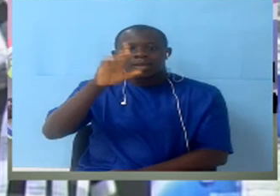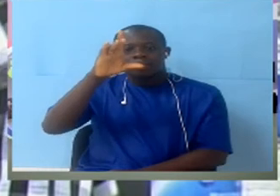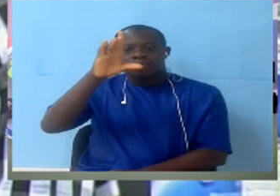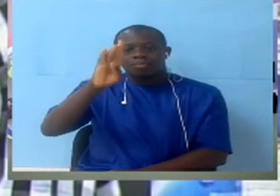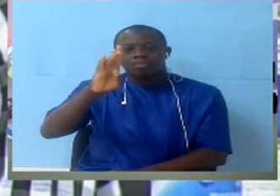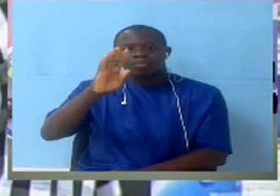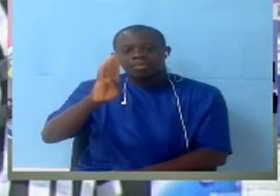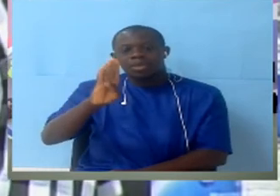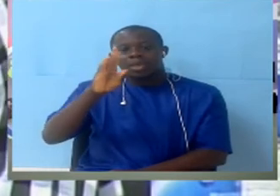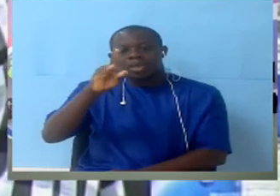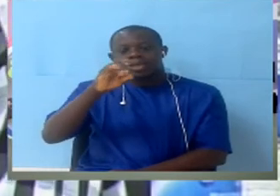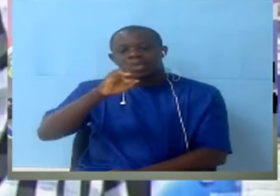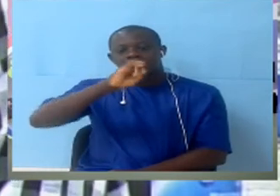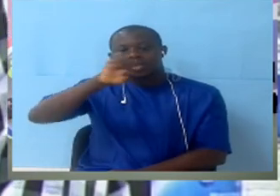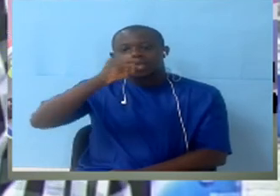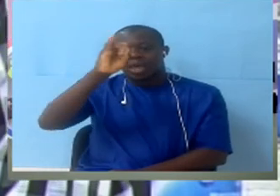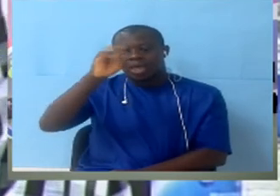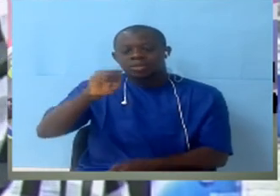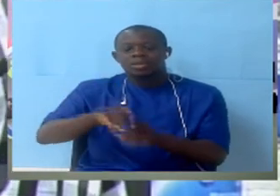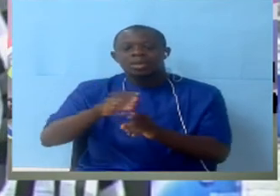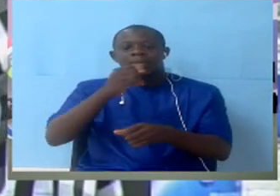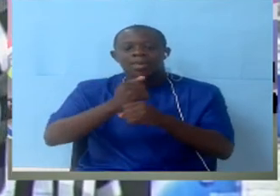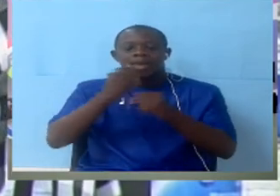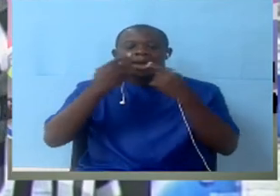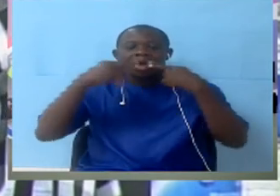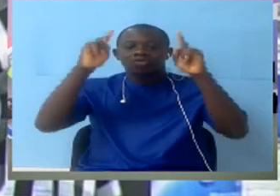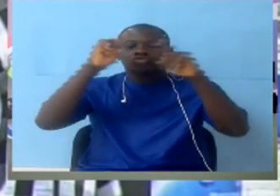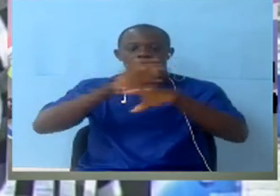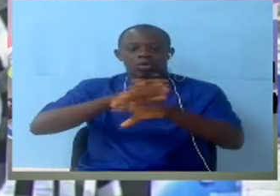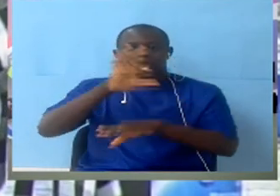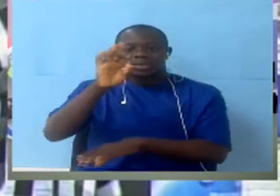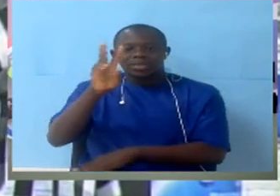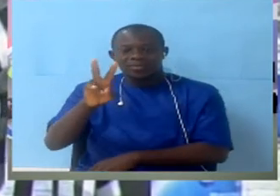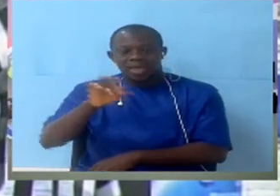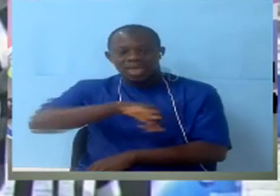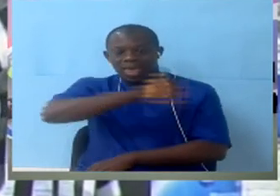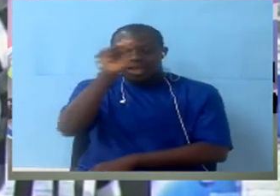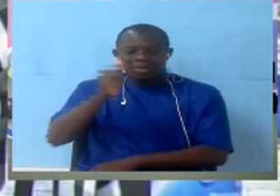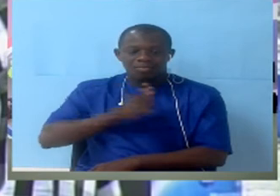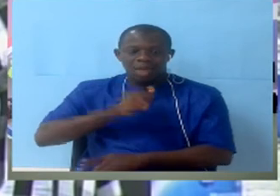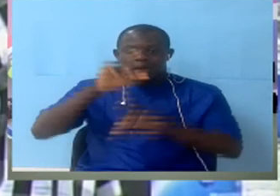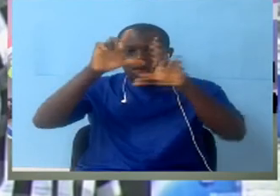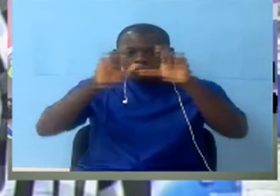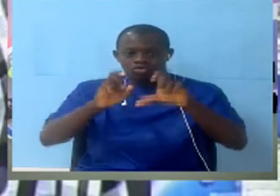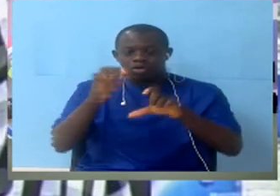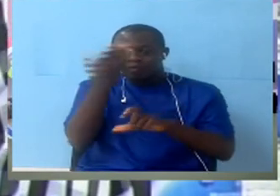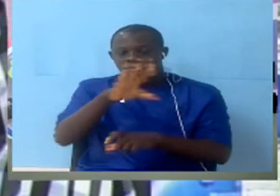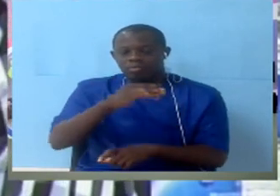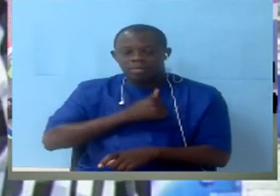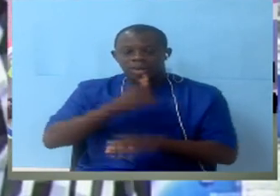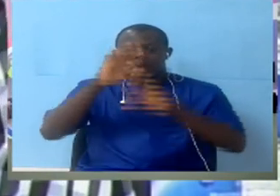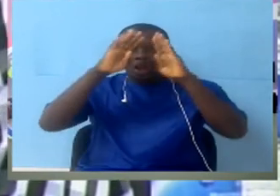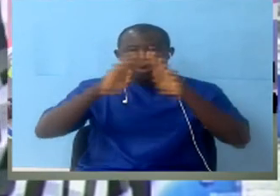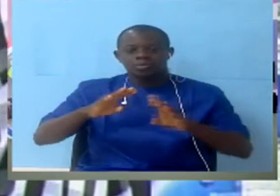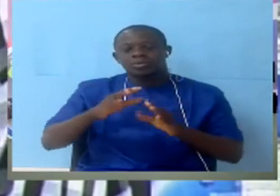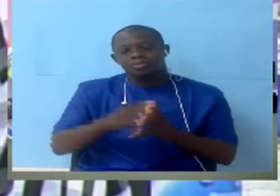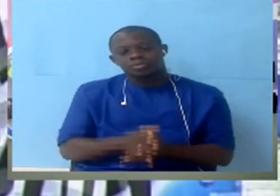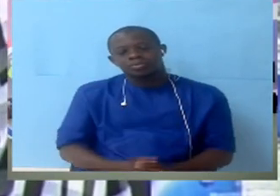television. He made the announcement over and the state television. And my picture that they took from my house.